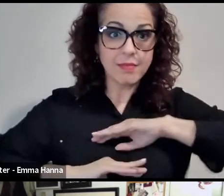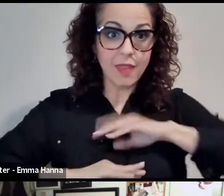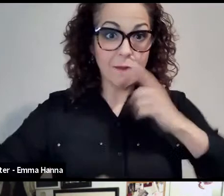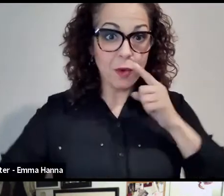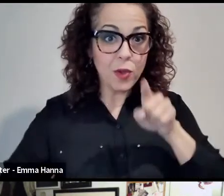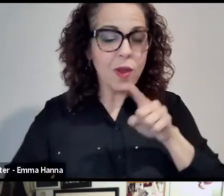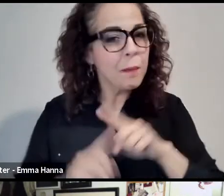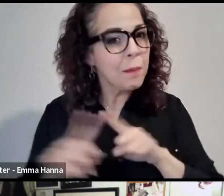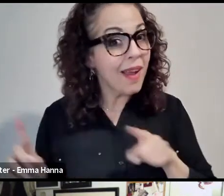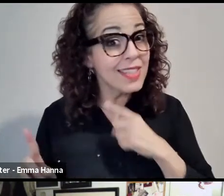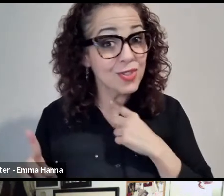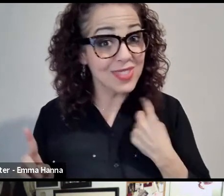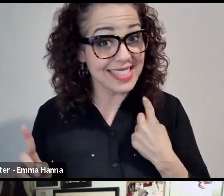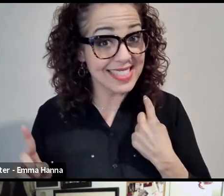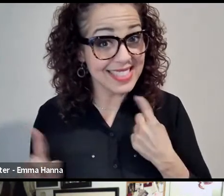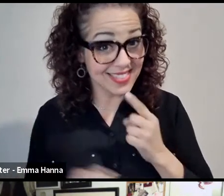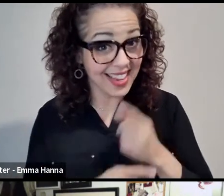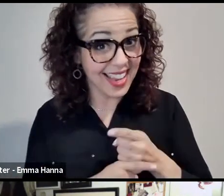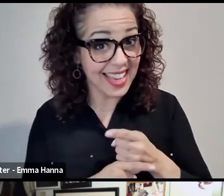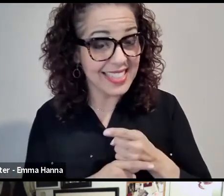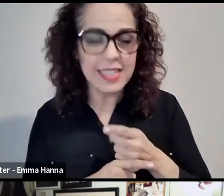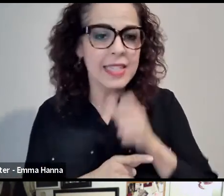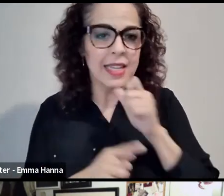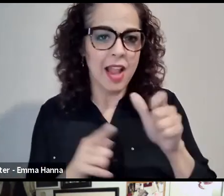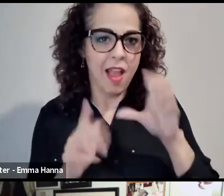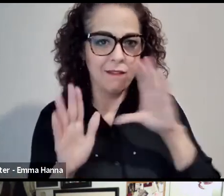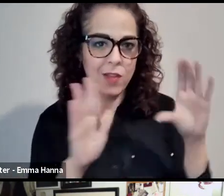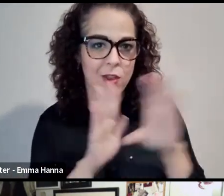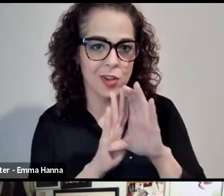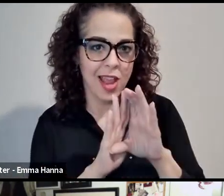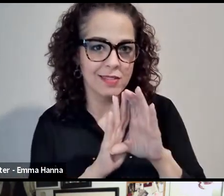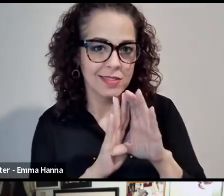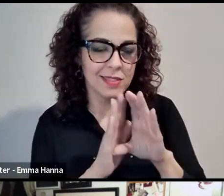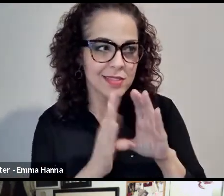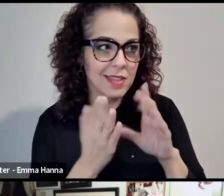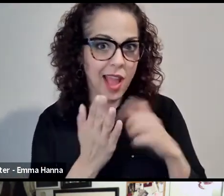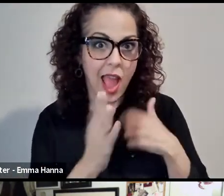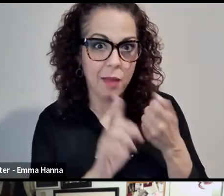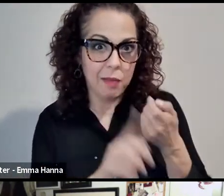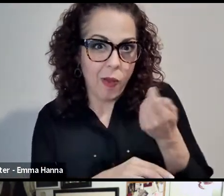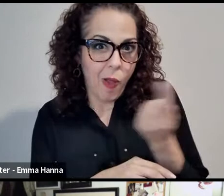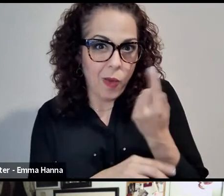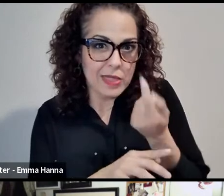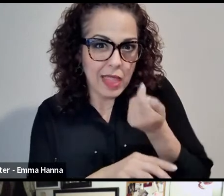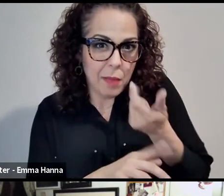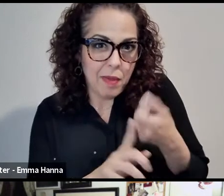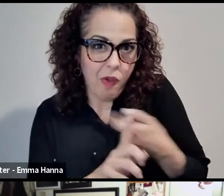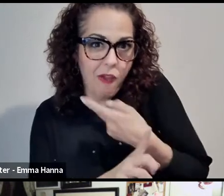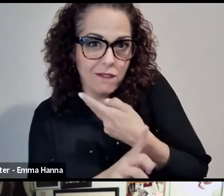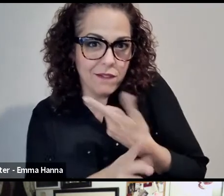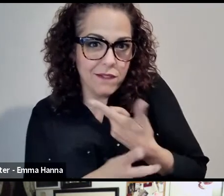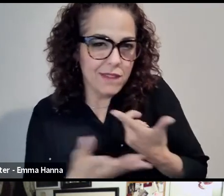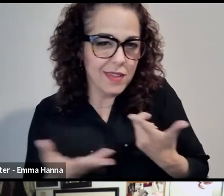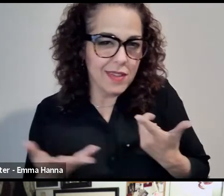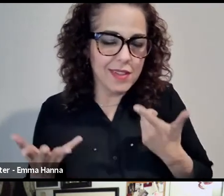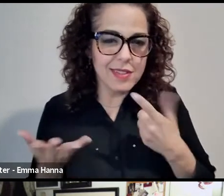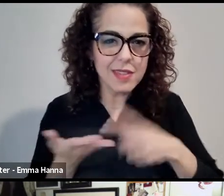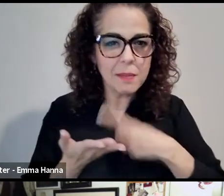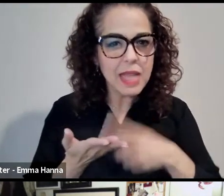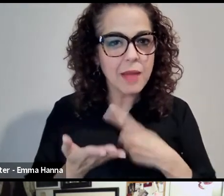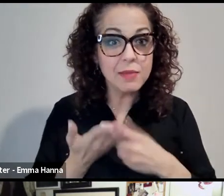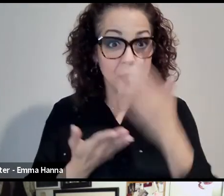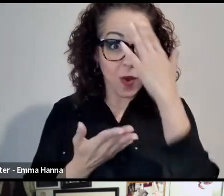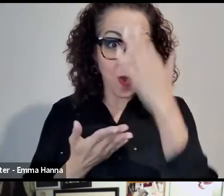right? They're not photographs. I'm always off in some way. And so knowing how vulnerable it